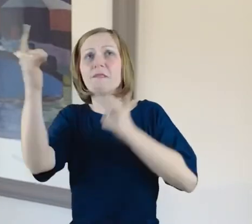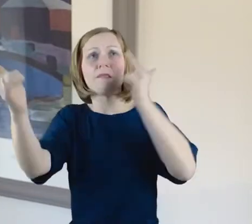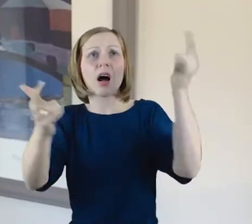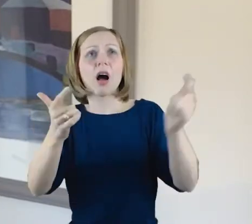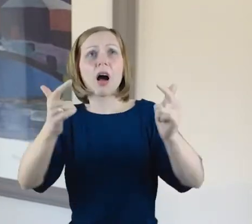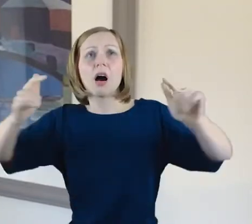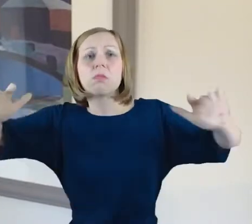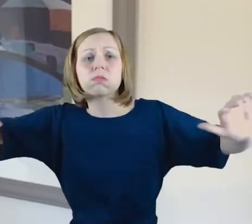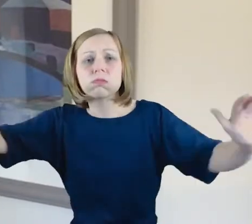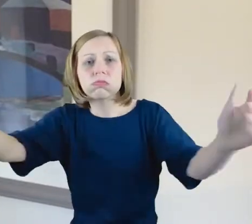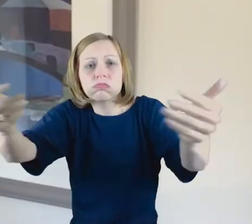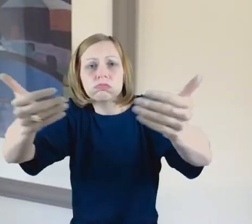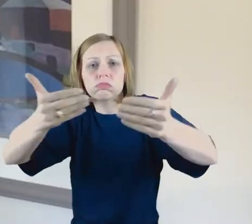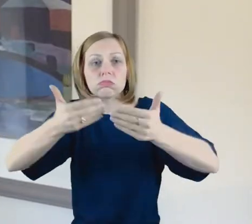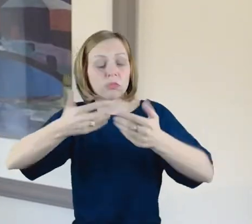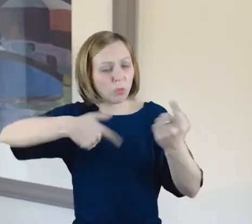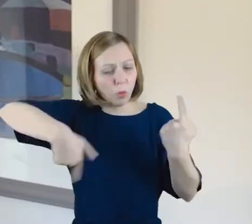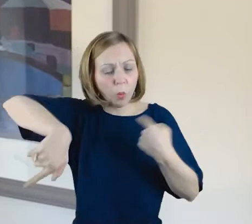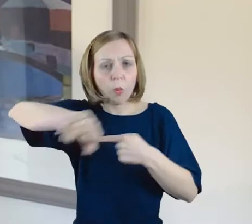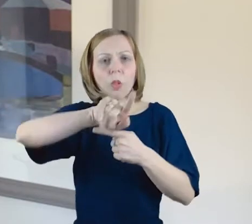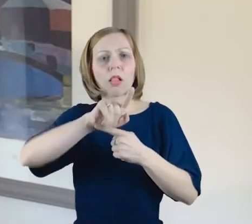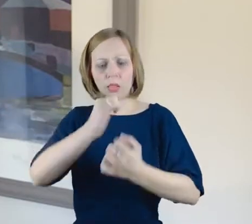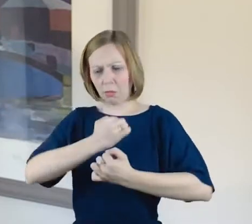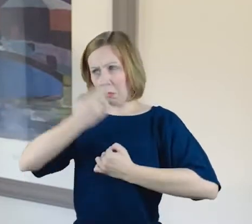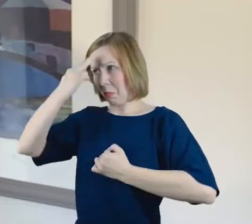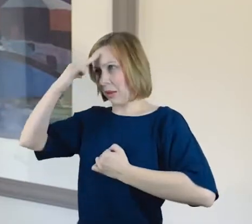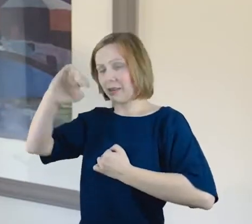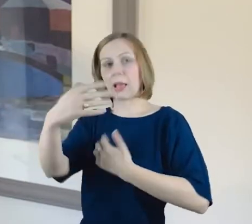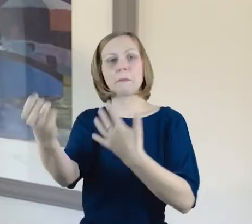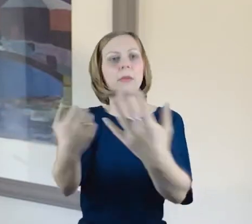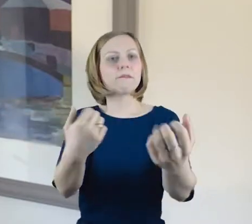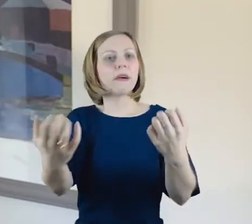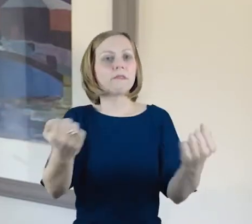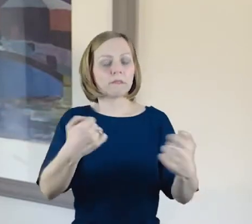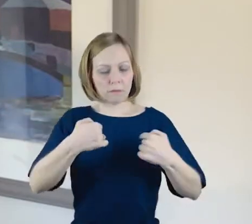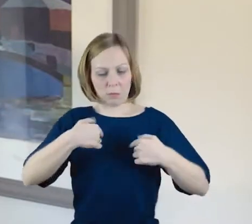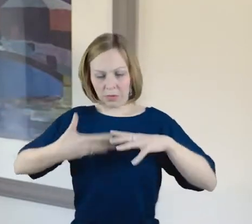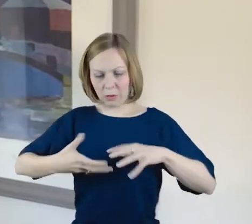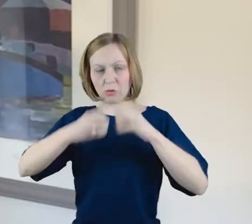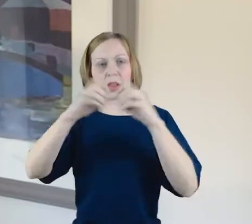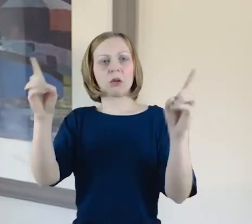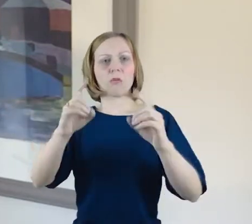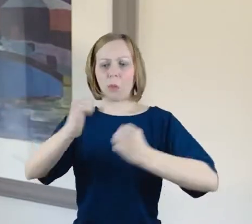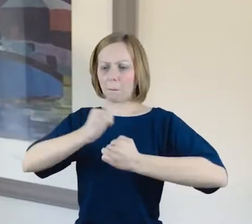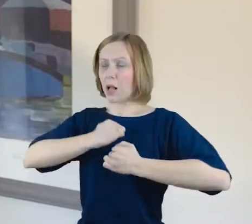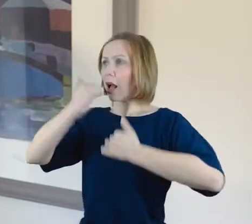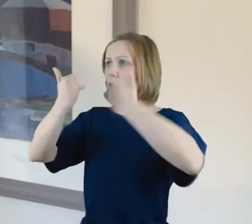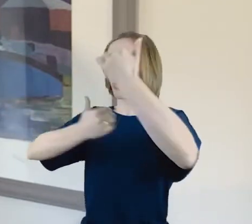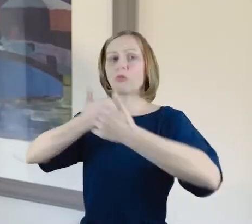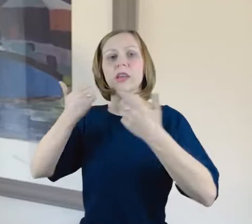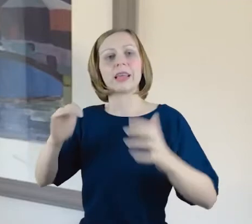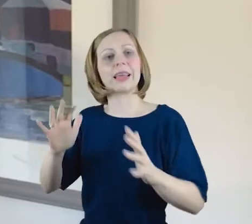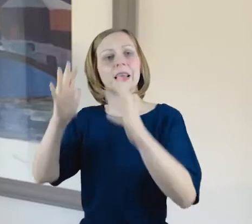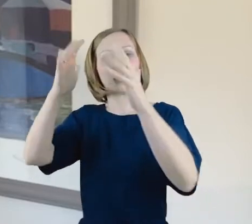who is called by my name, whom I created for my glory, who I formed and